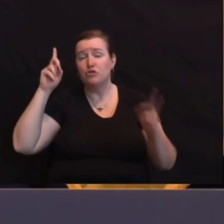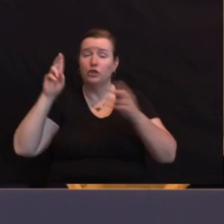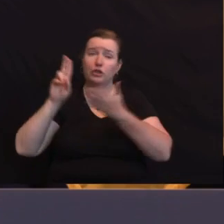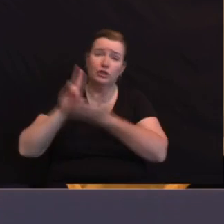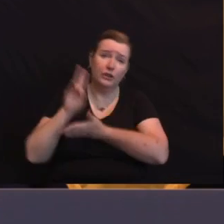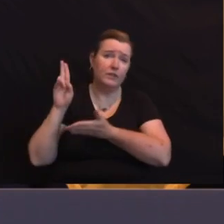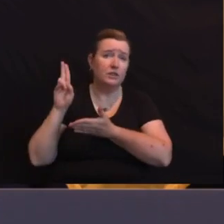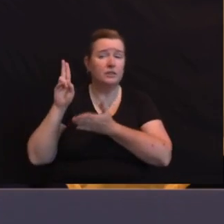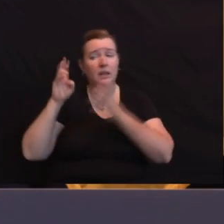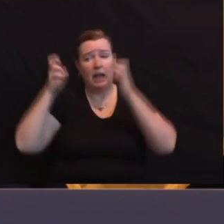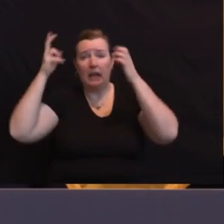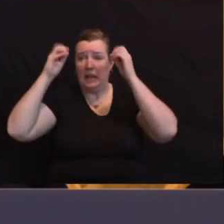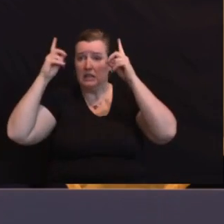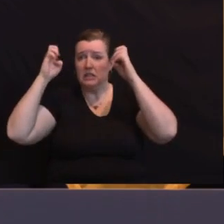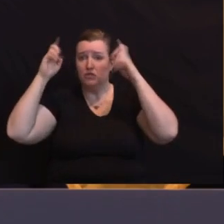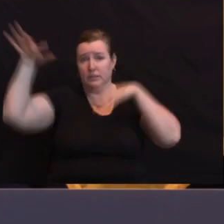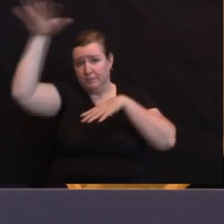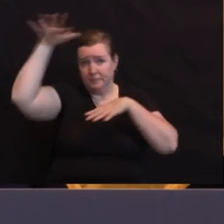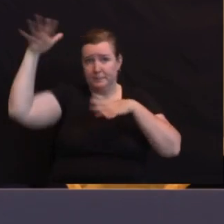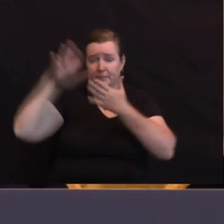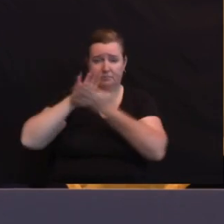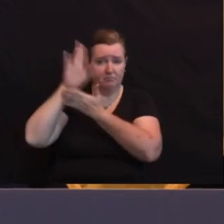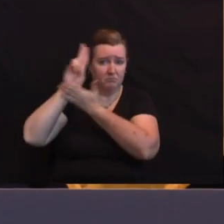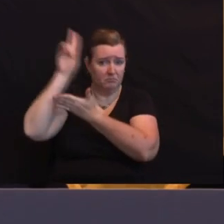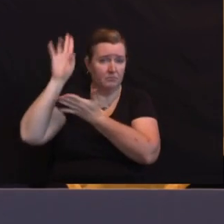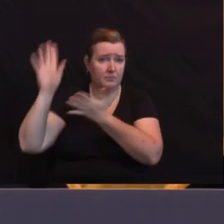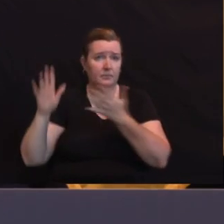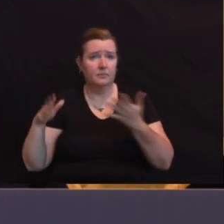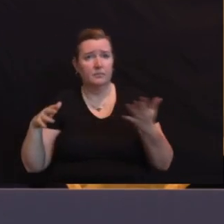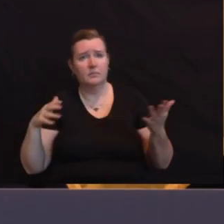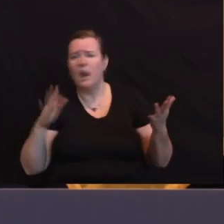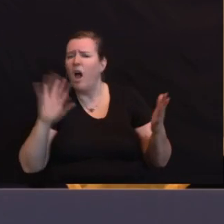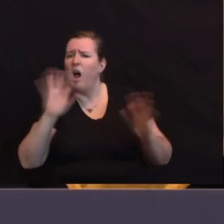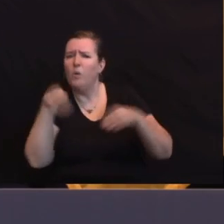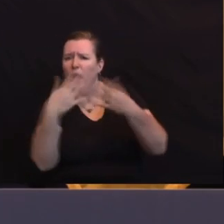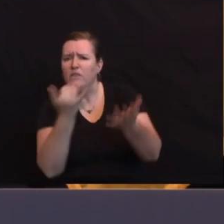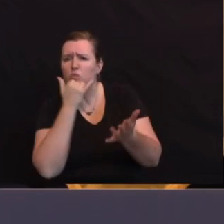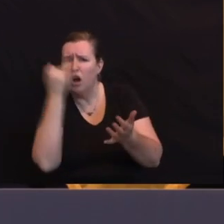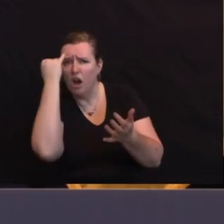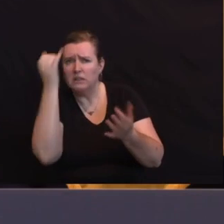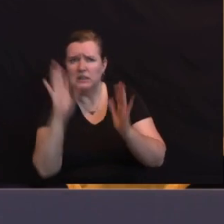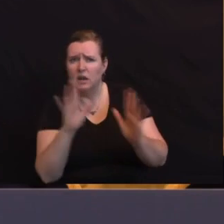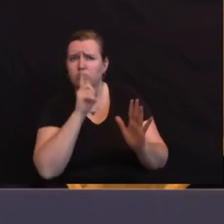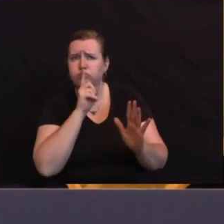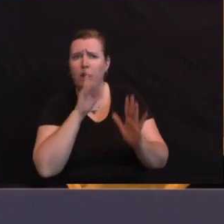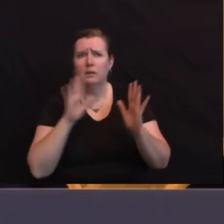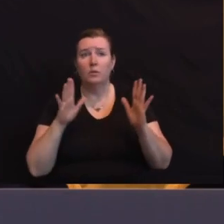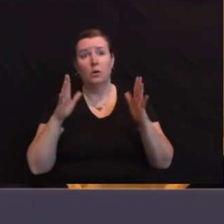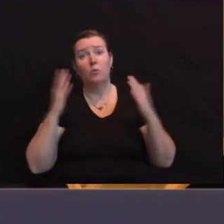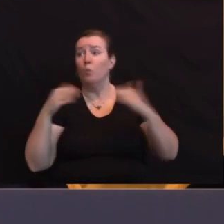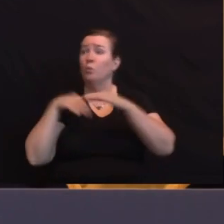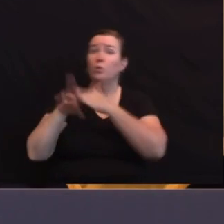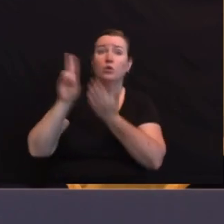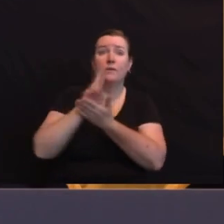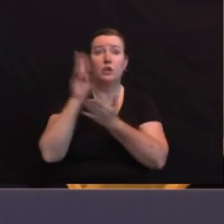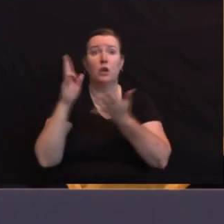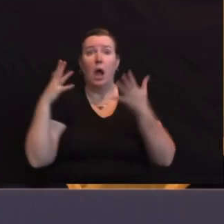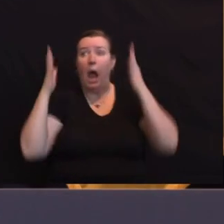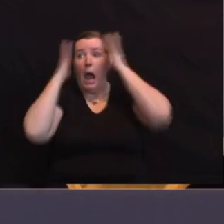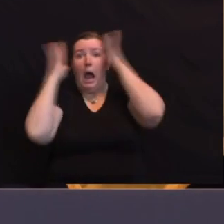this is on me, we could give the wrong impression that there's something around going into a university building that's the